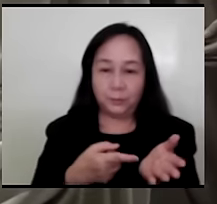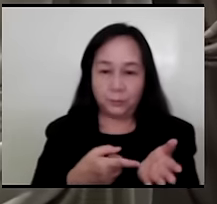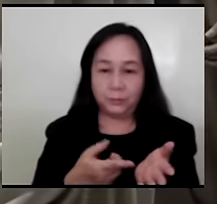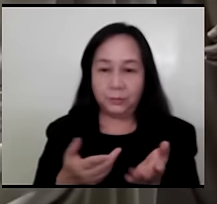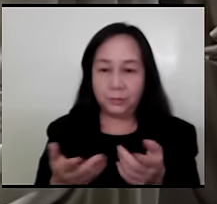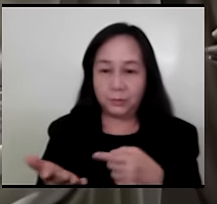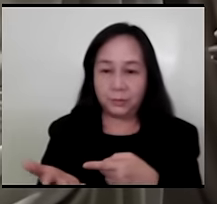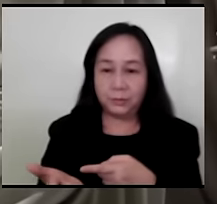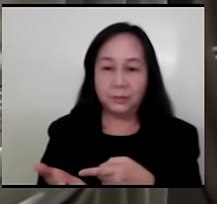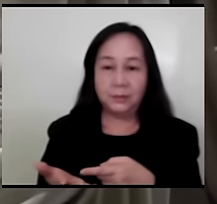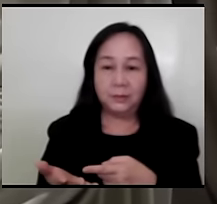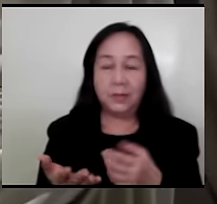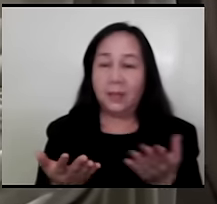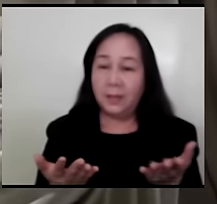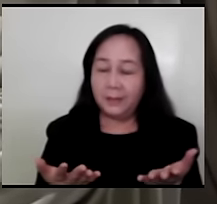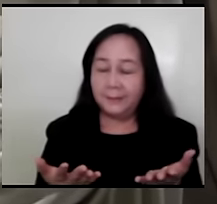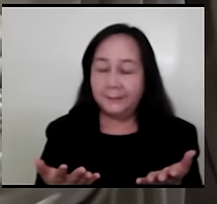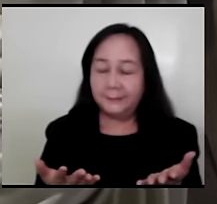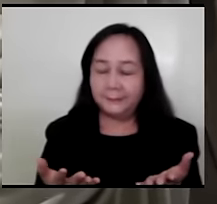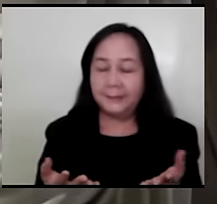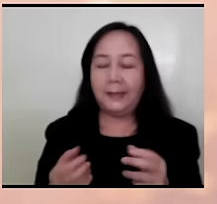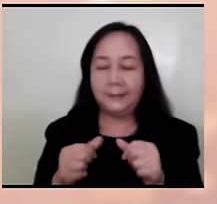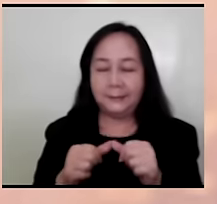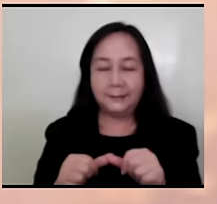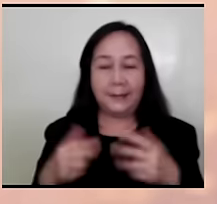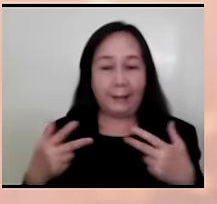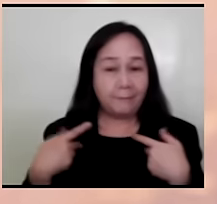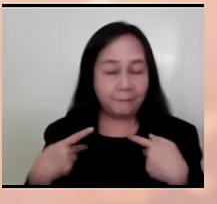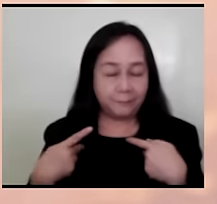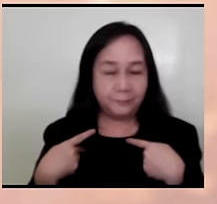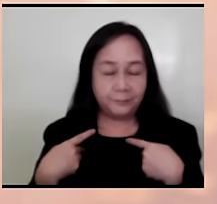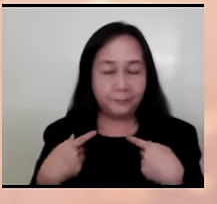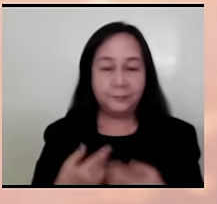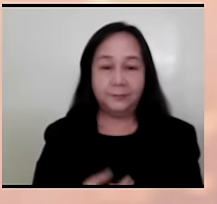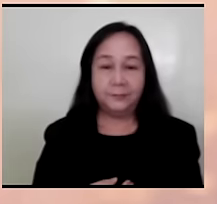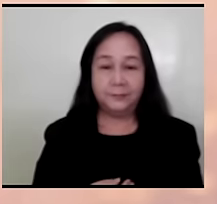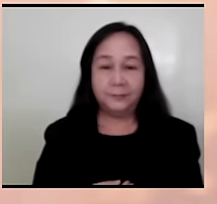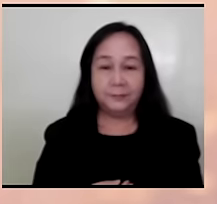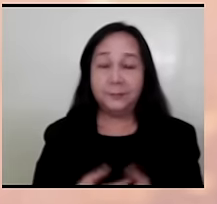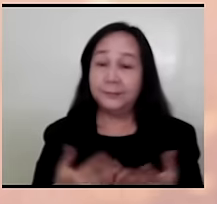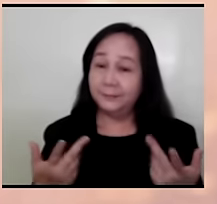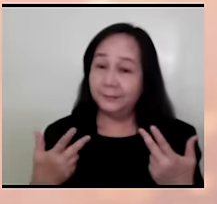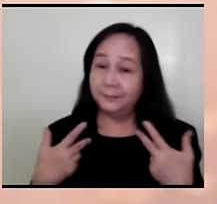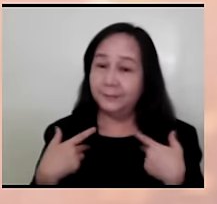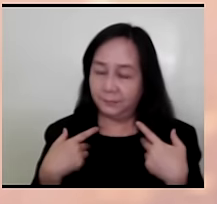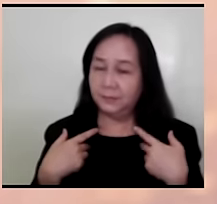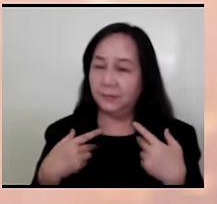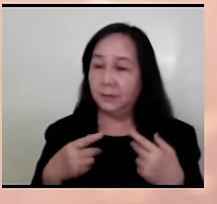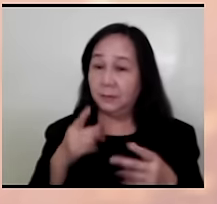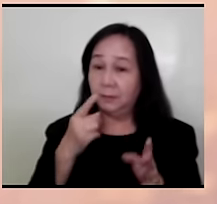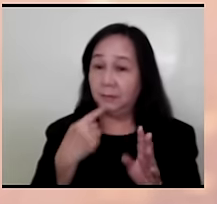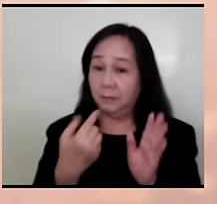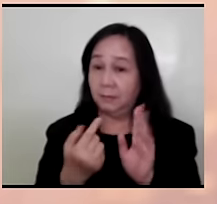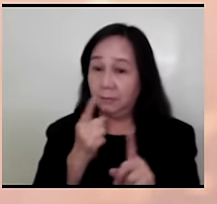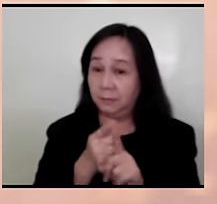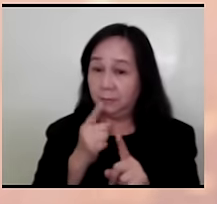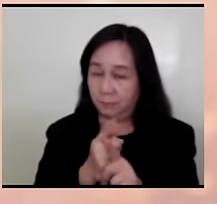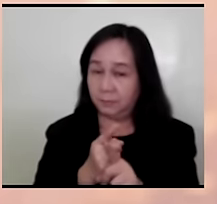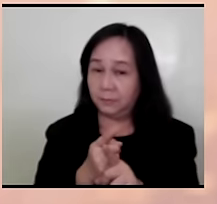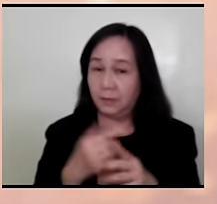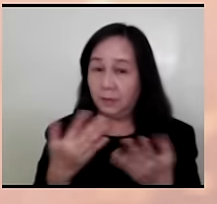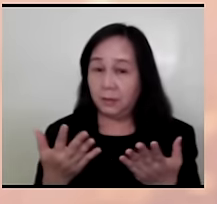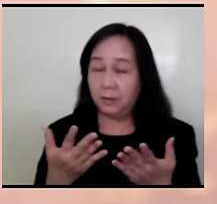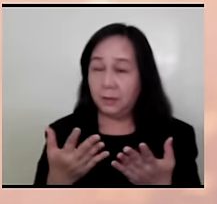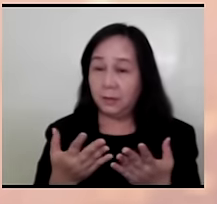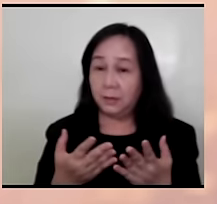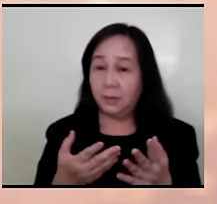the wounds that he still possesses. Now, this is an affirmation that he is really the one who